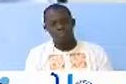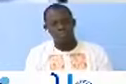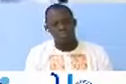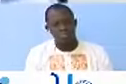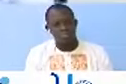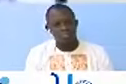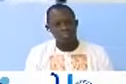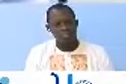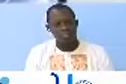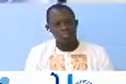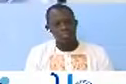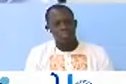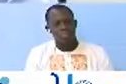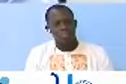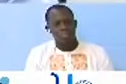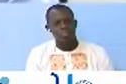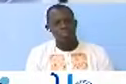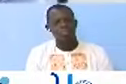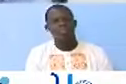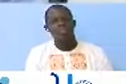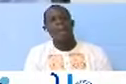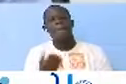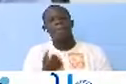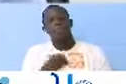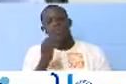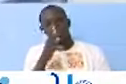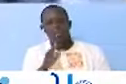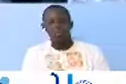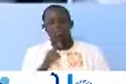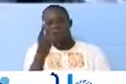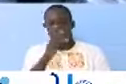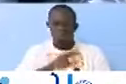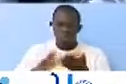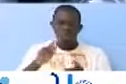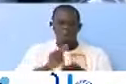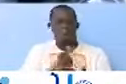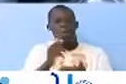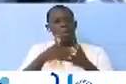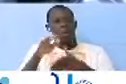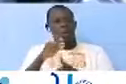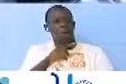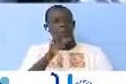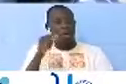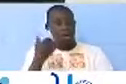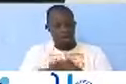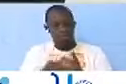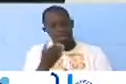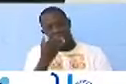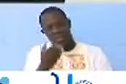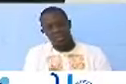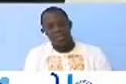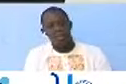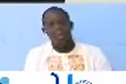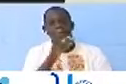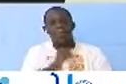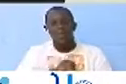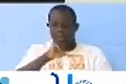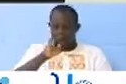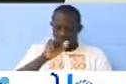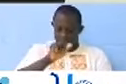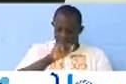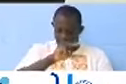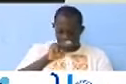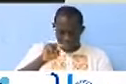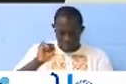they said it was 1 week or more. His mother didn't eat. Mr. Sanneh, kindly inform us